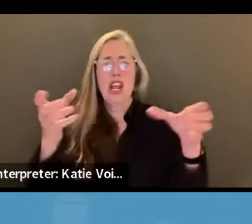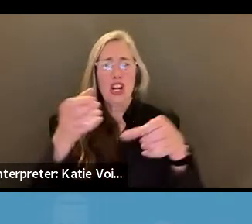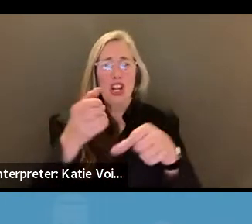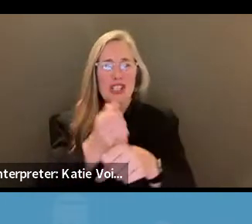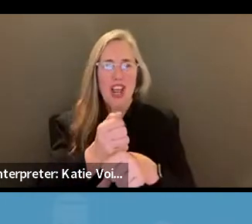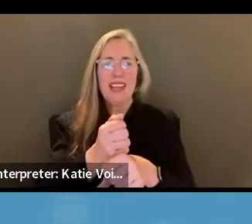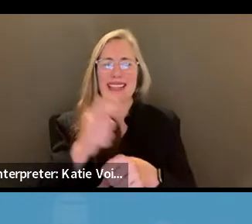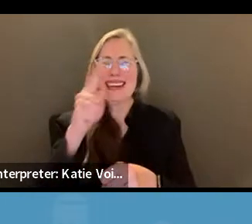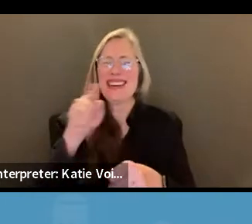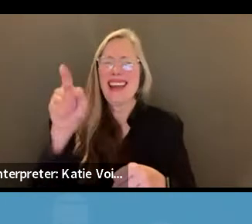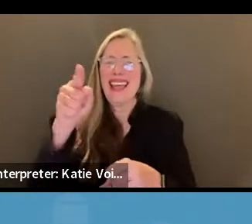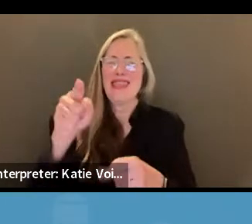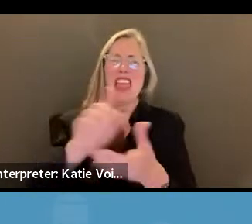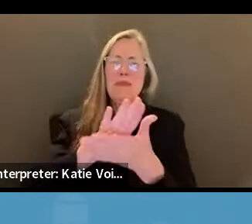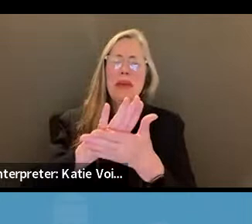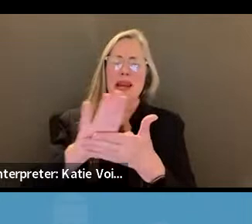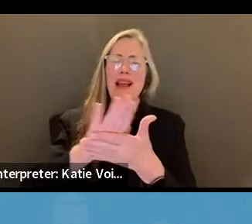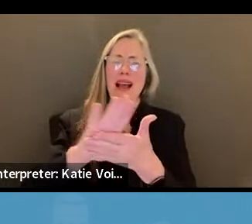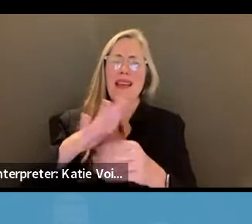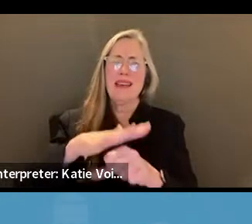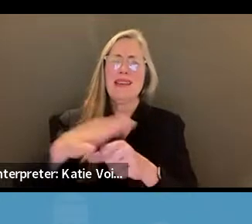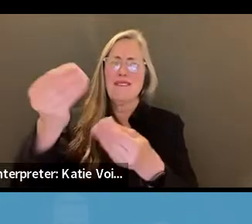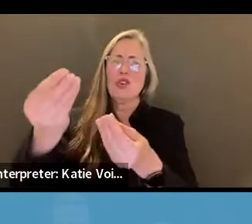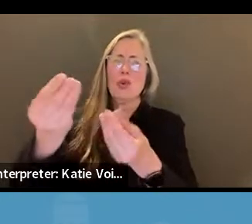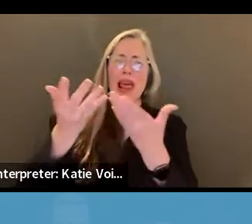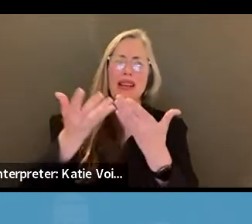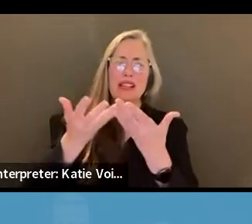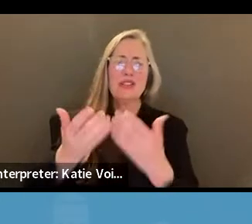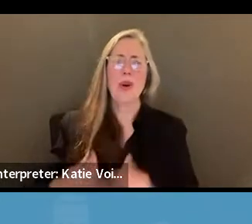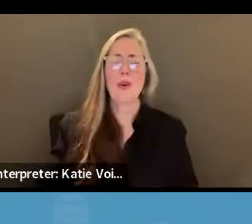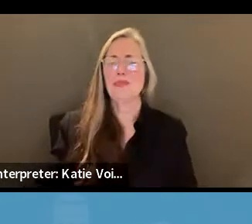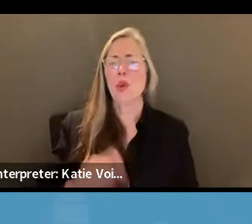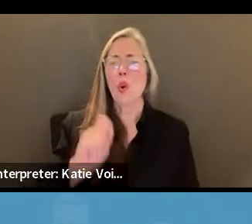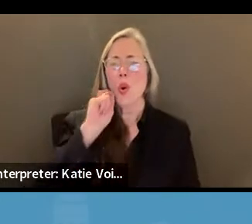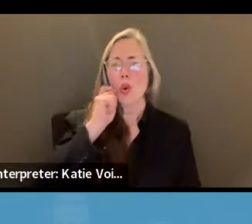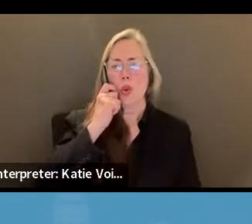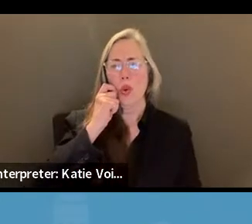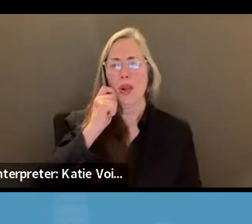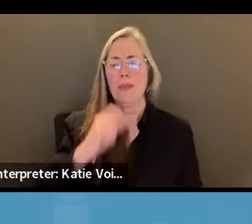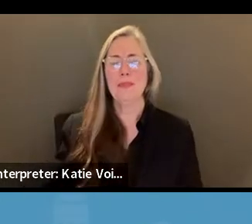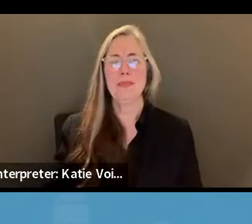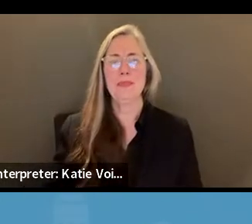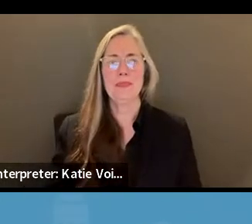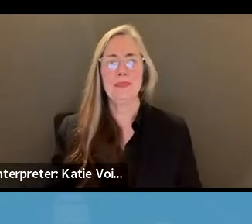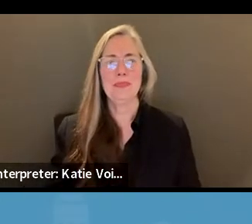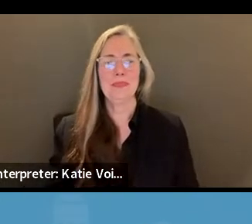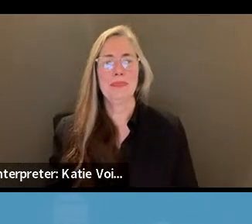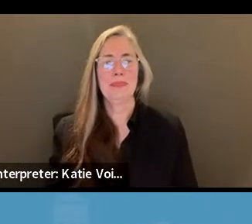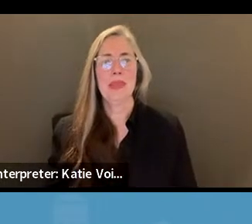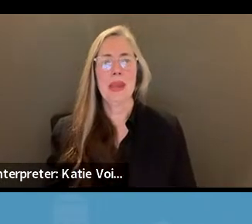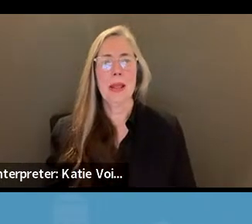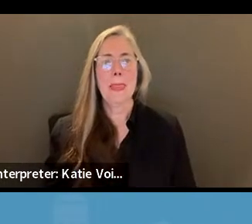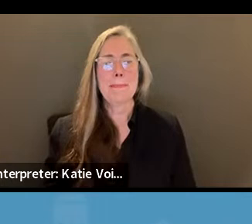come from based on other districts' experiences. Very cool. And then,